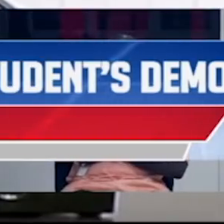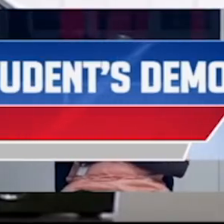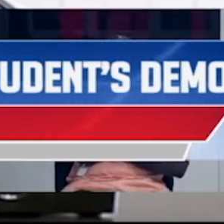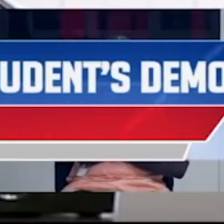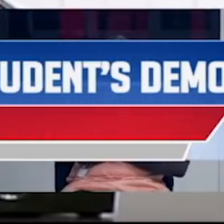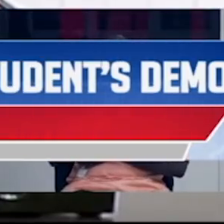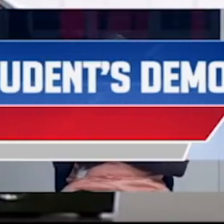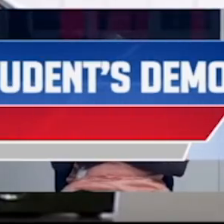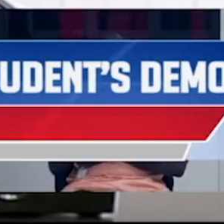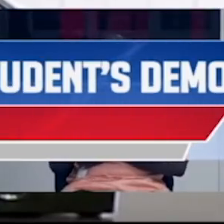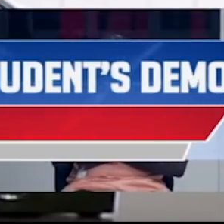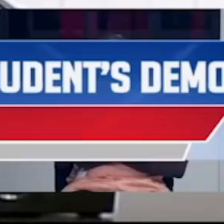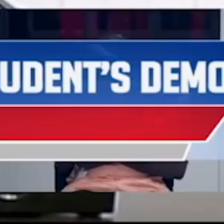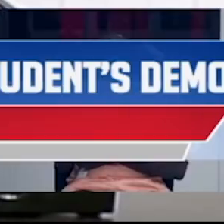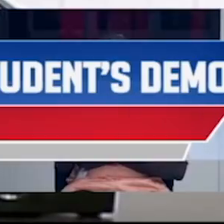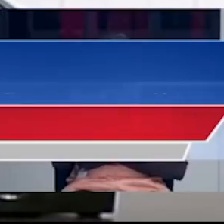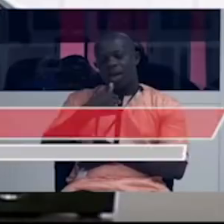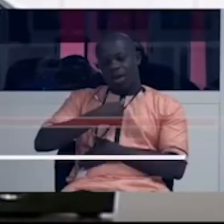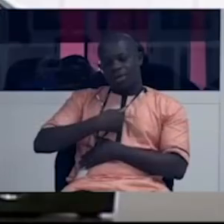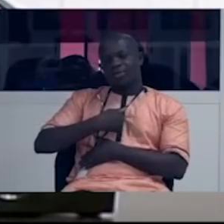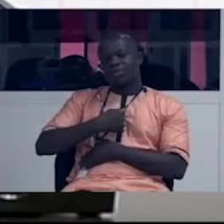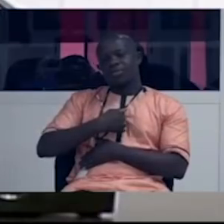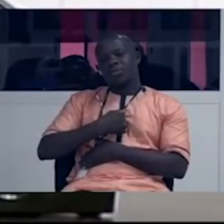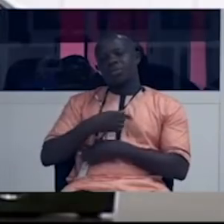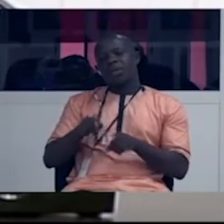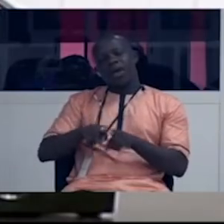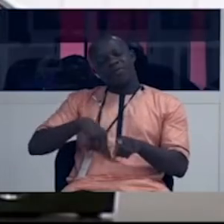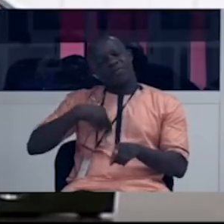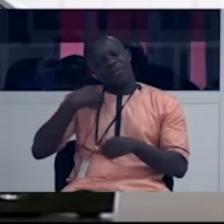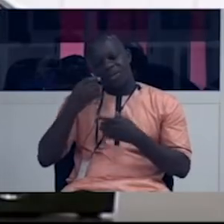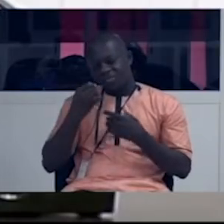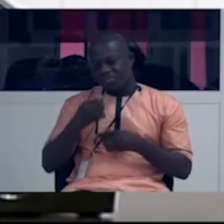would like to say that I feel pain.